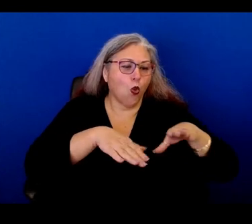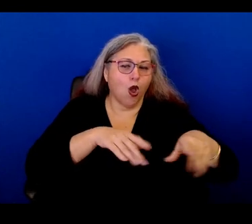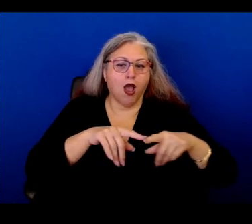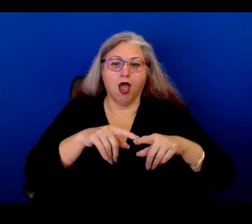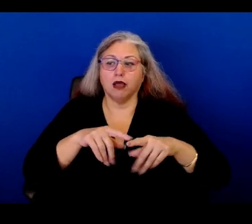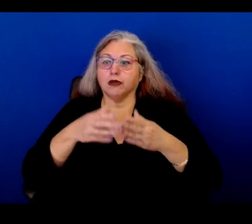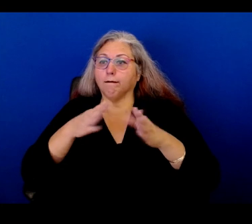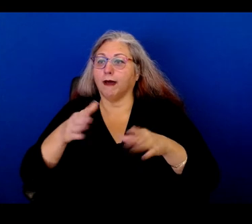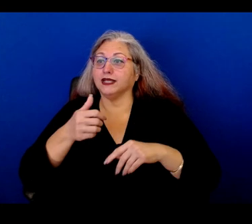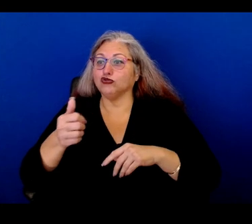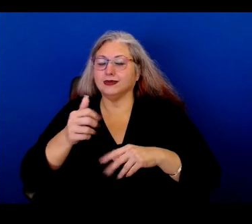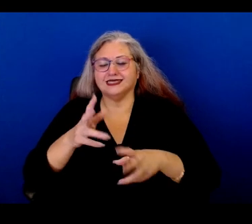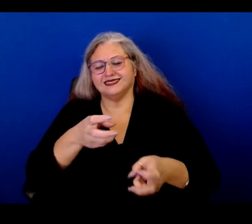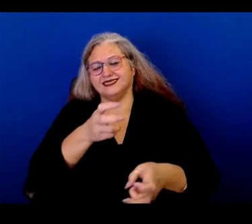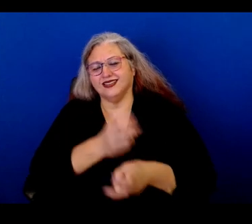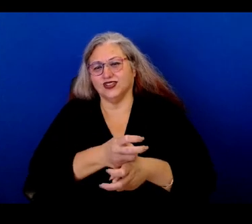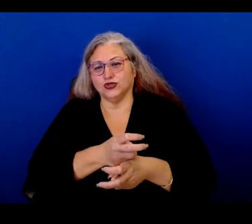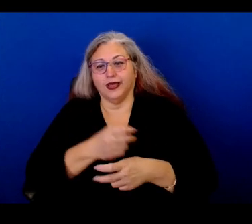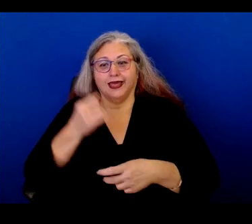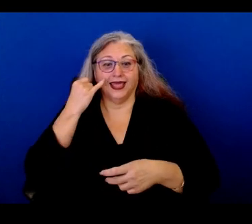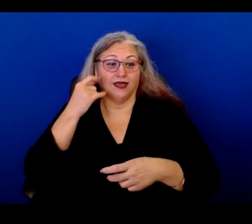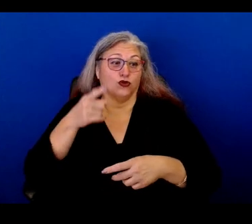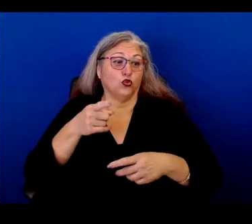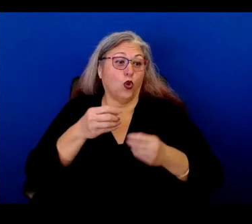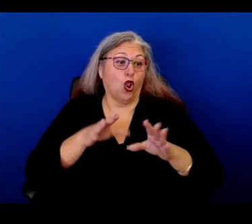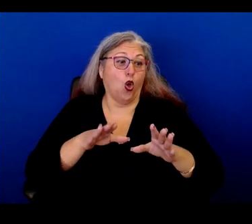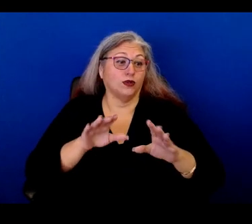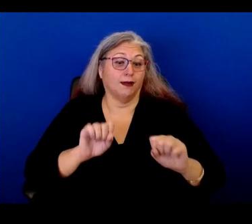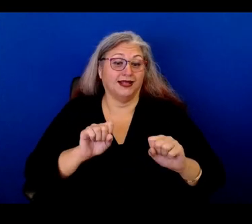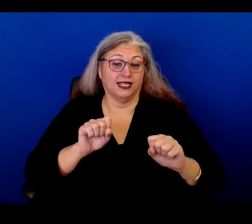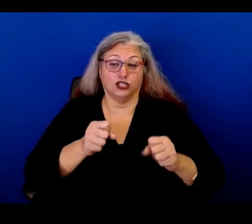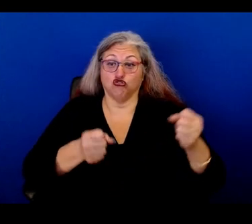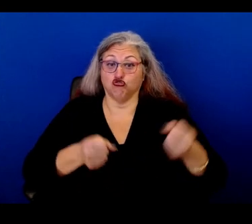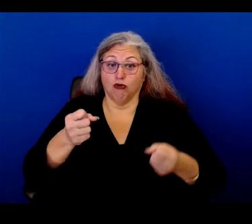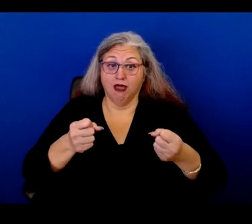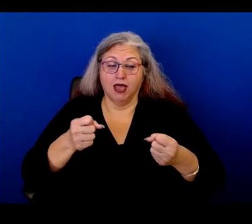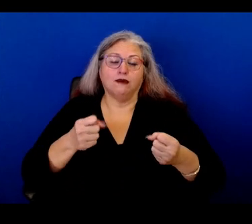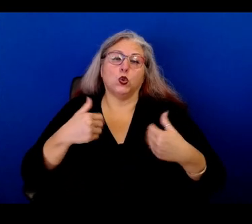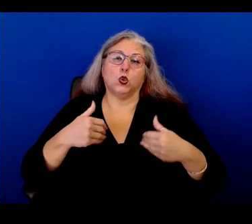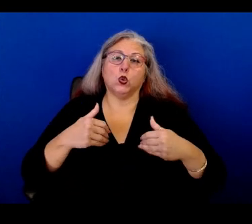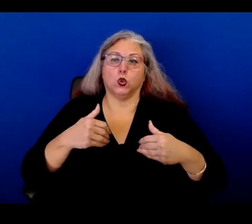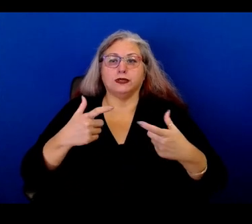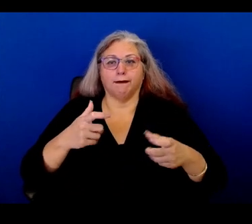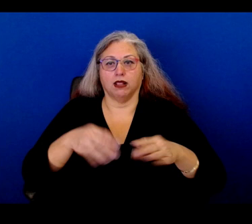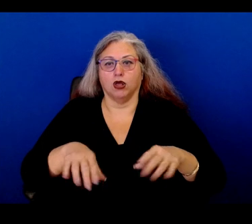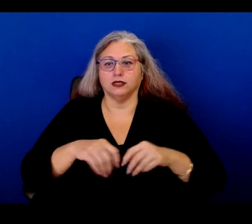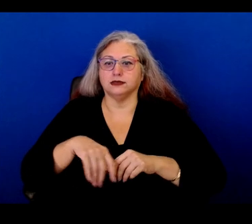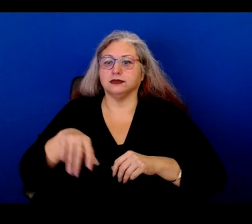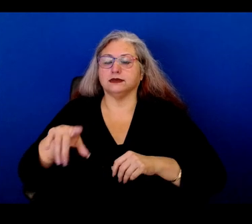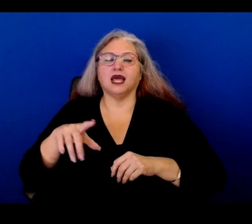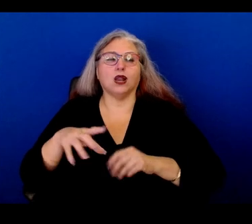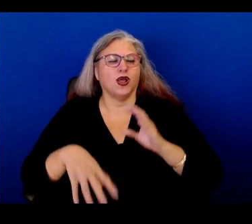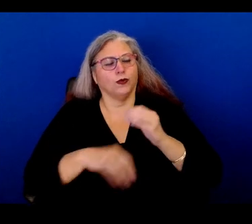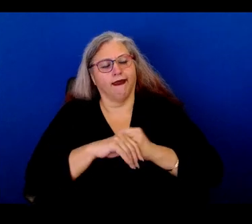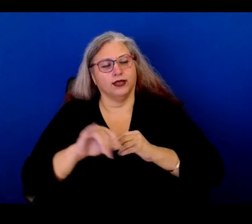Public transportation is very difficult. So when someone loses the ability to drive here, it's significant. I also wanted to say that